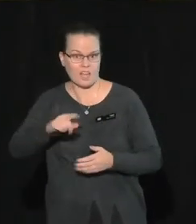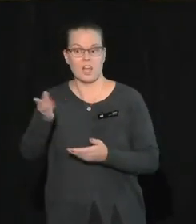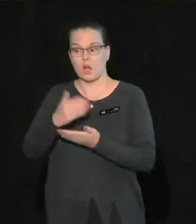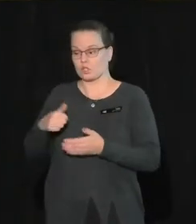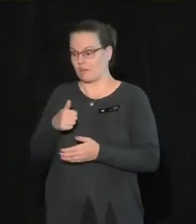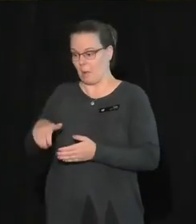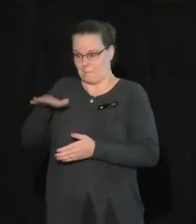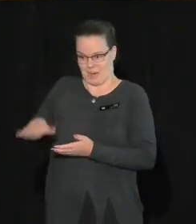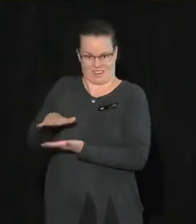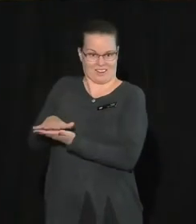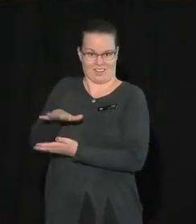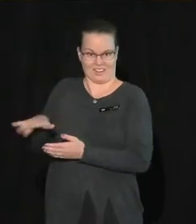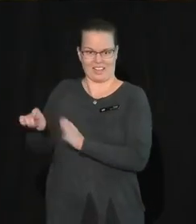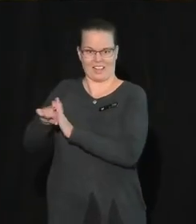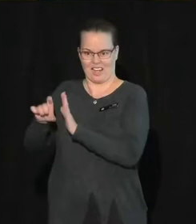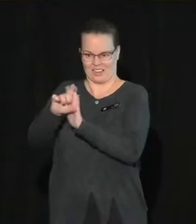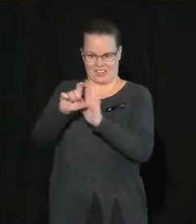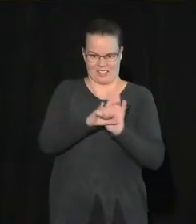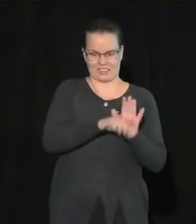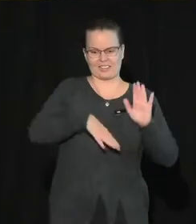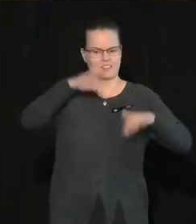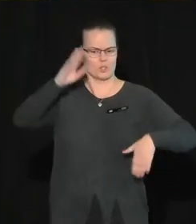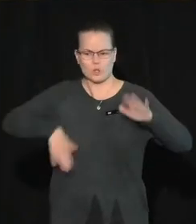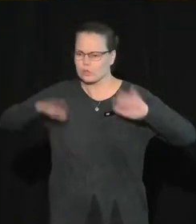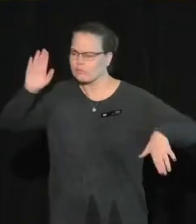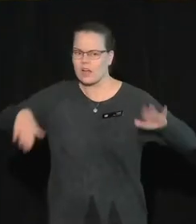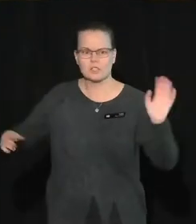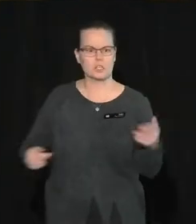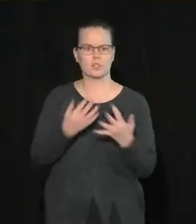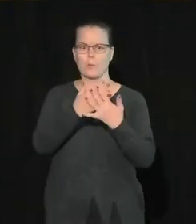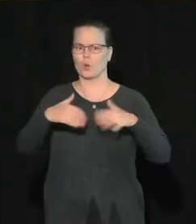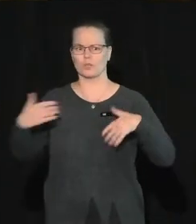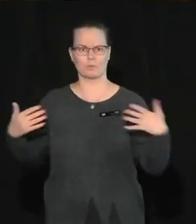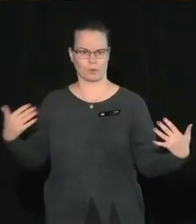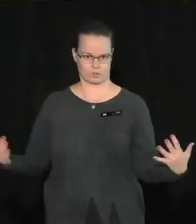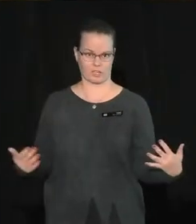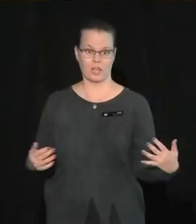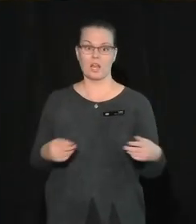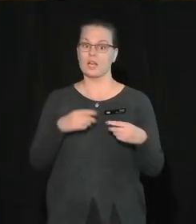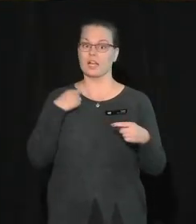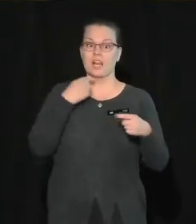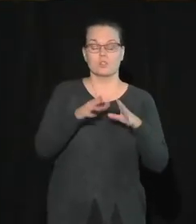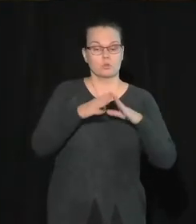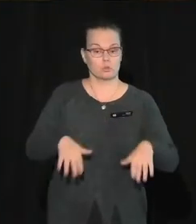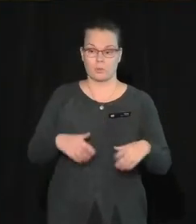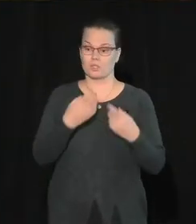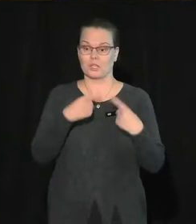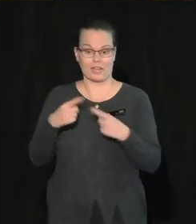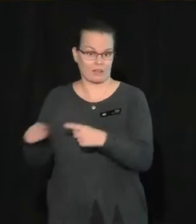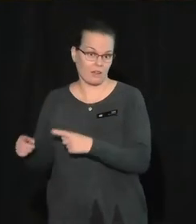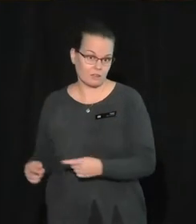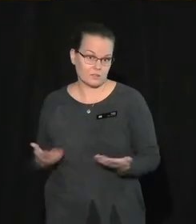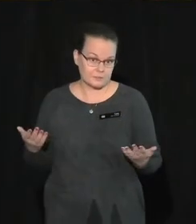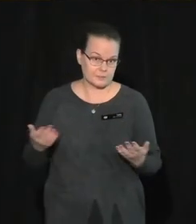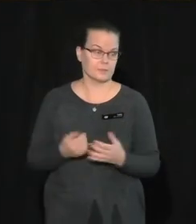at regional level. So we have really a very diverging approaches in Europe. And that is